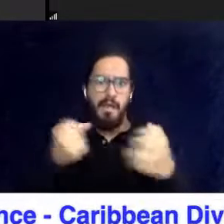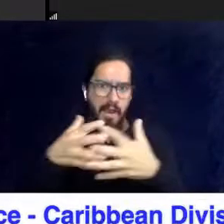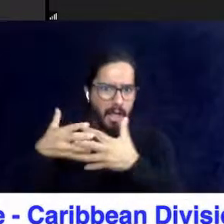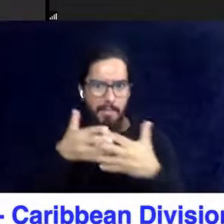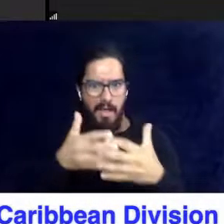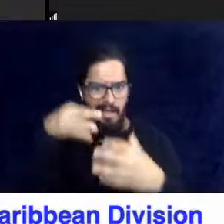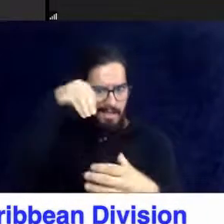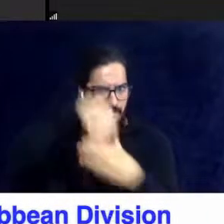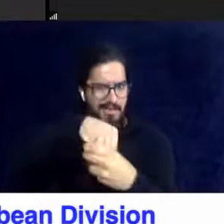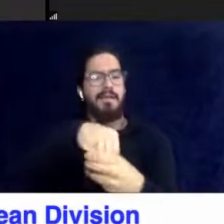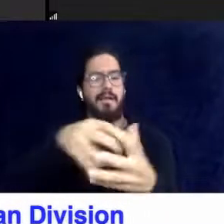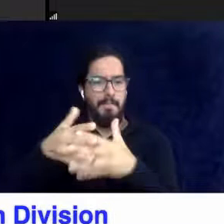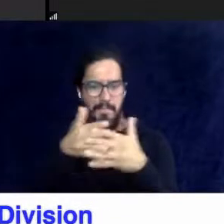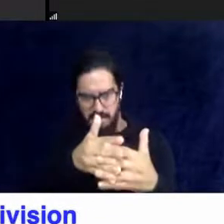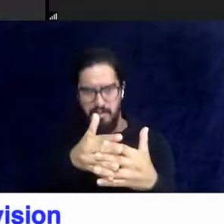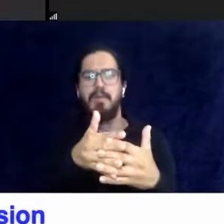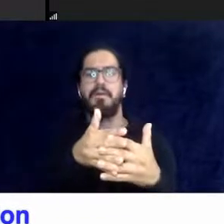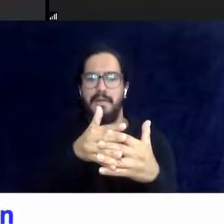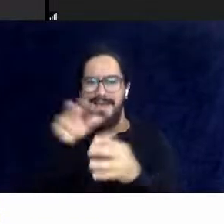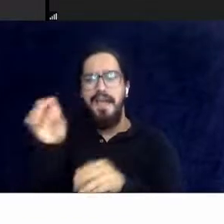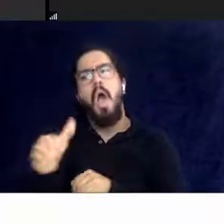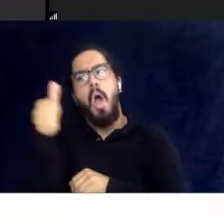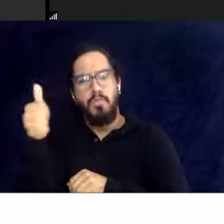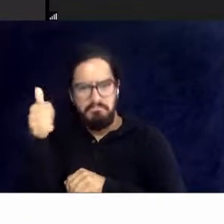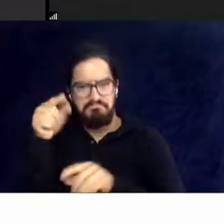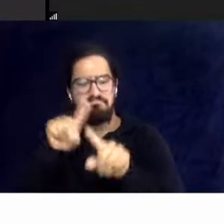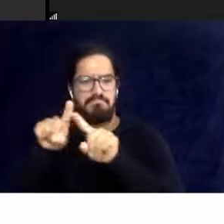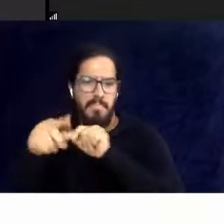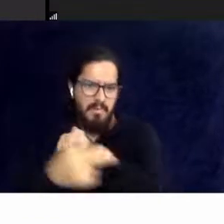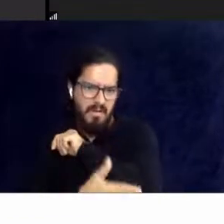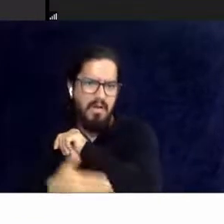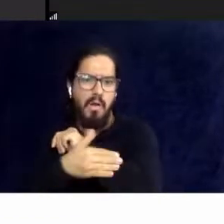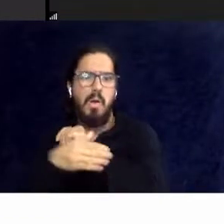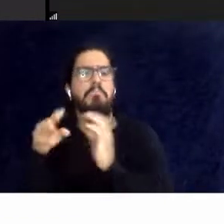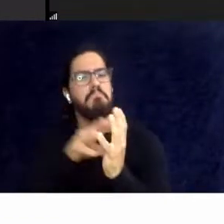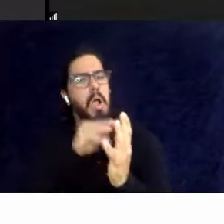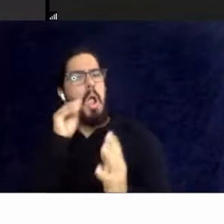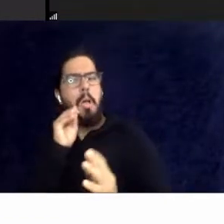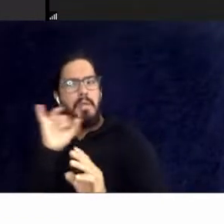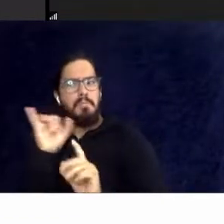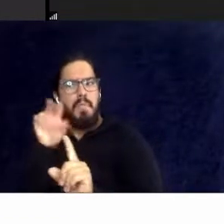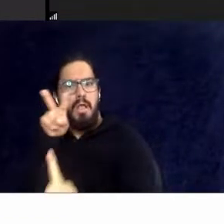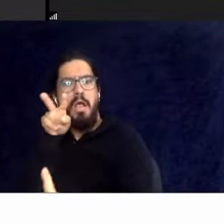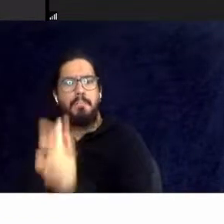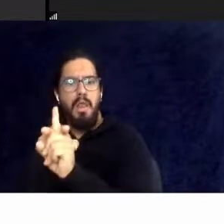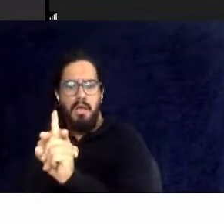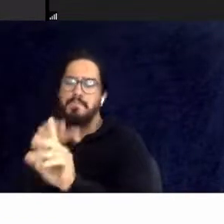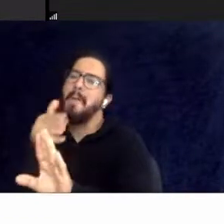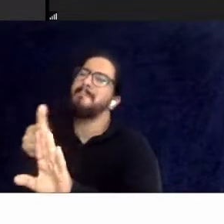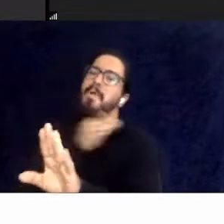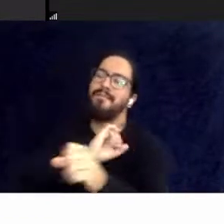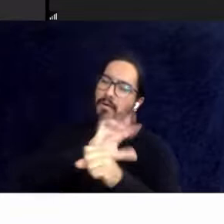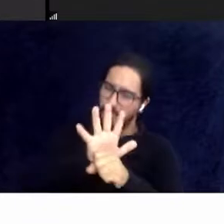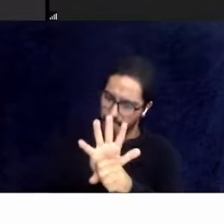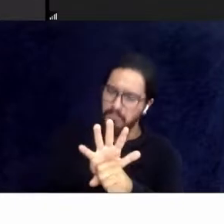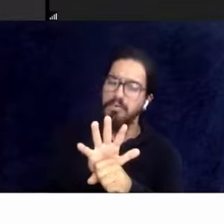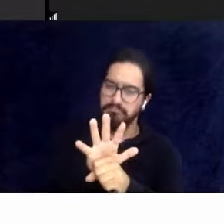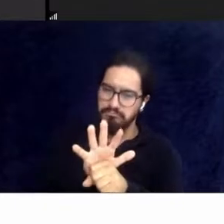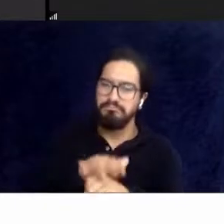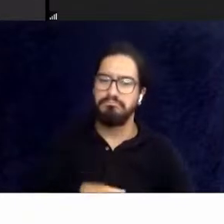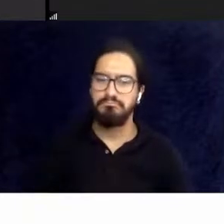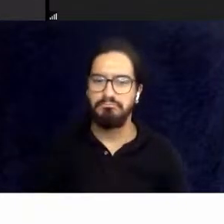countries in the region of the Americas have been using this before COVID-19, and this is underpinning their work now.